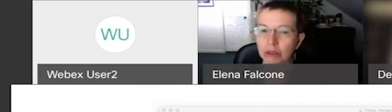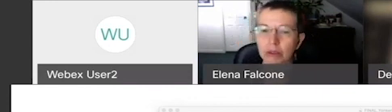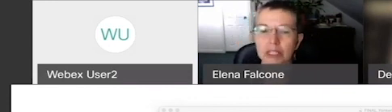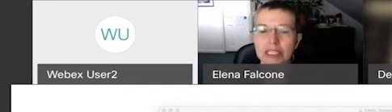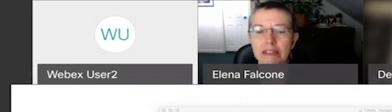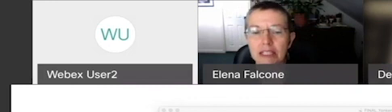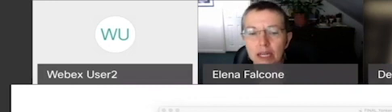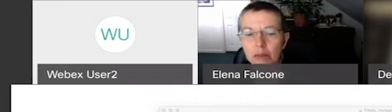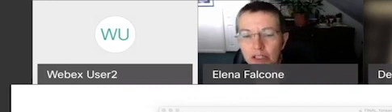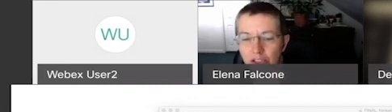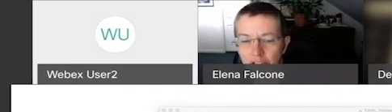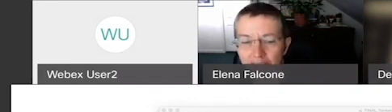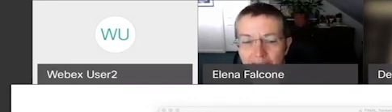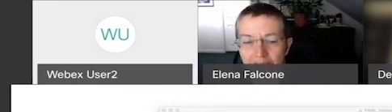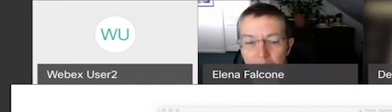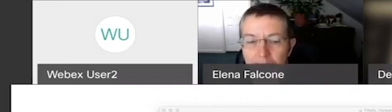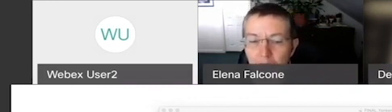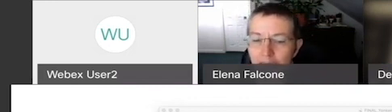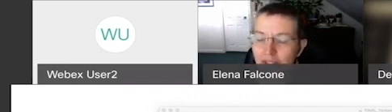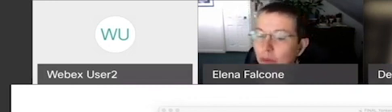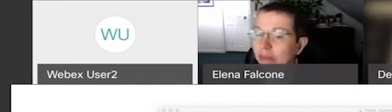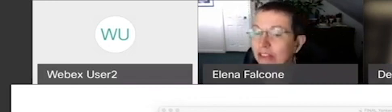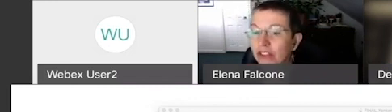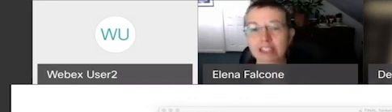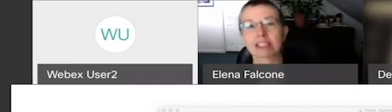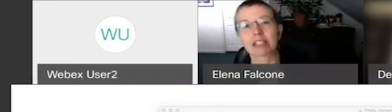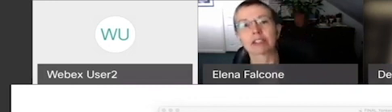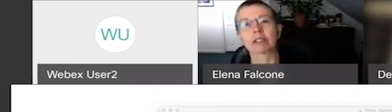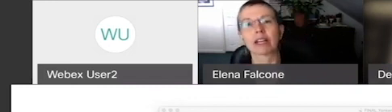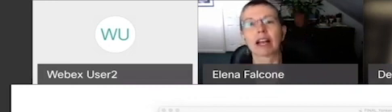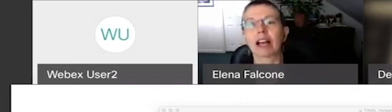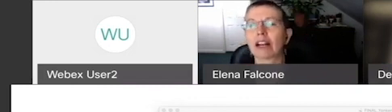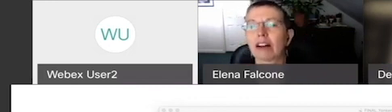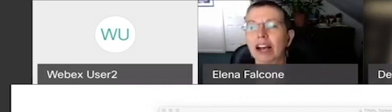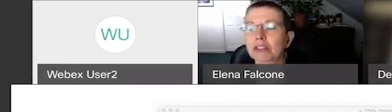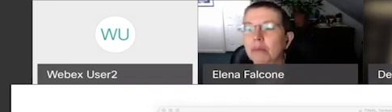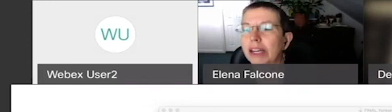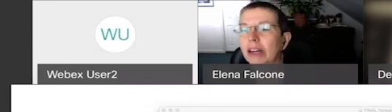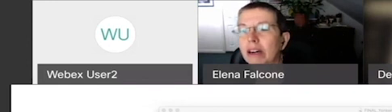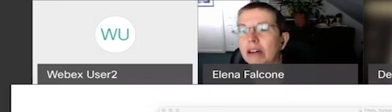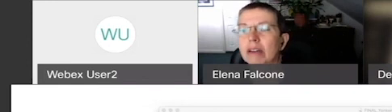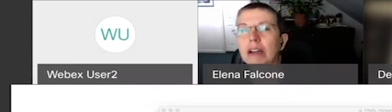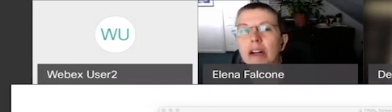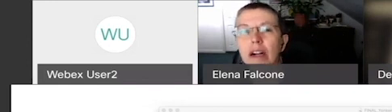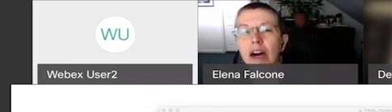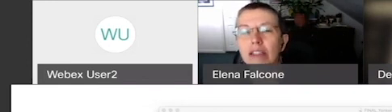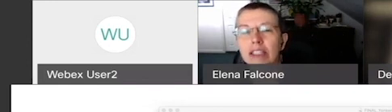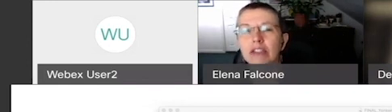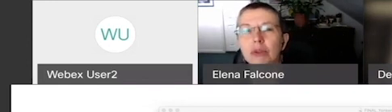the an attorney at the Pace Women's Justice Center. And I'll ask my